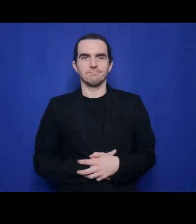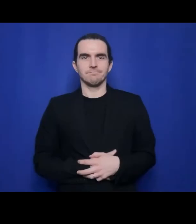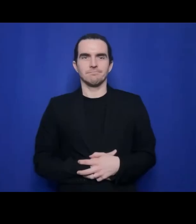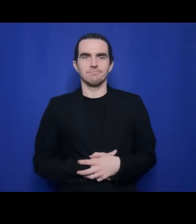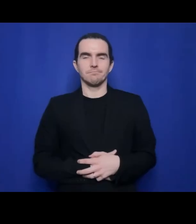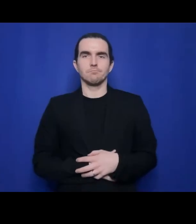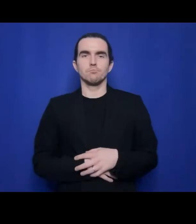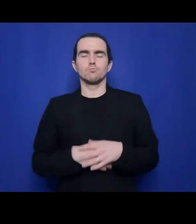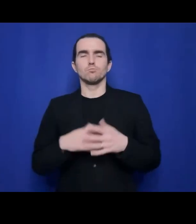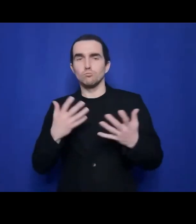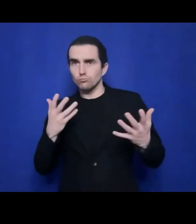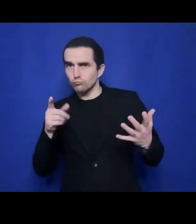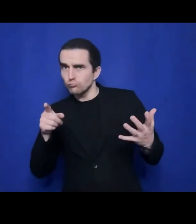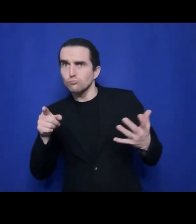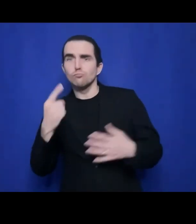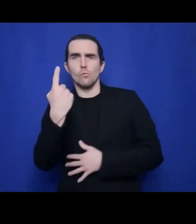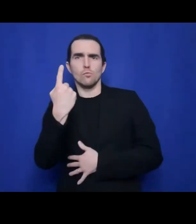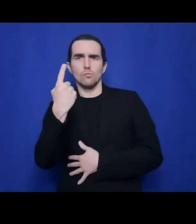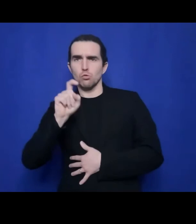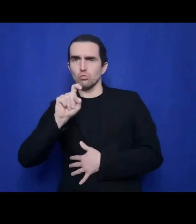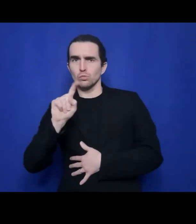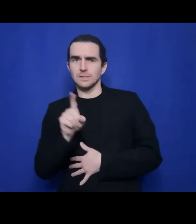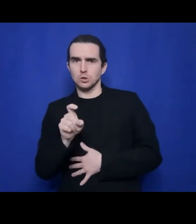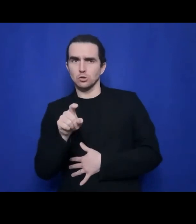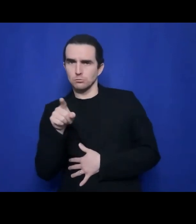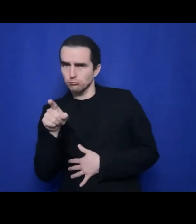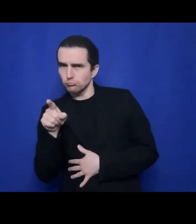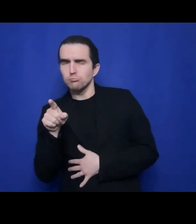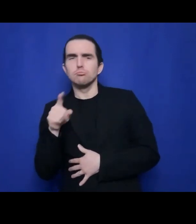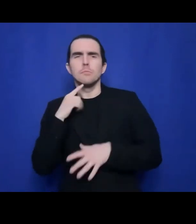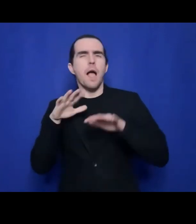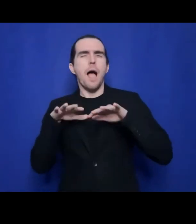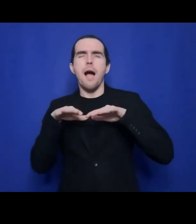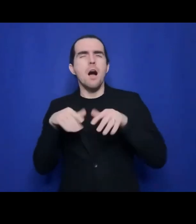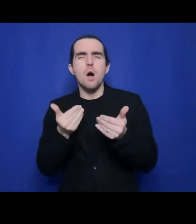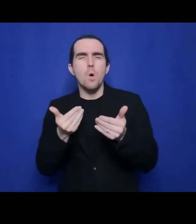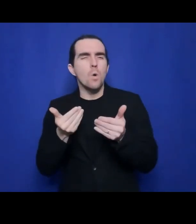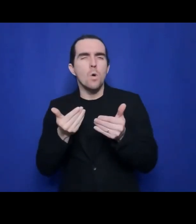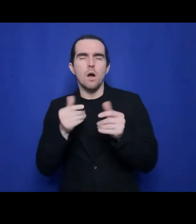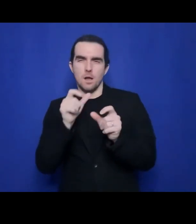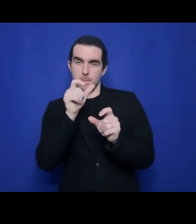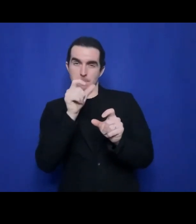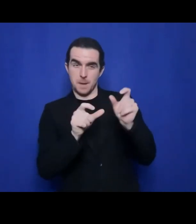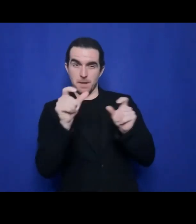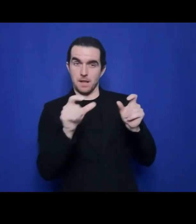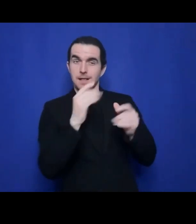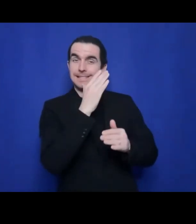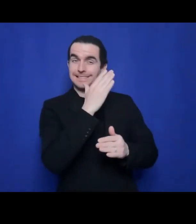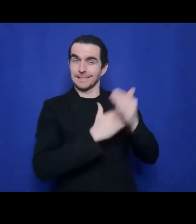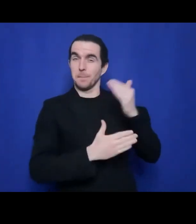visual with disabilities, how can they impairments, contribute so to that they can society? contribute to society, and How they can